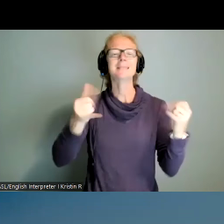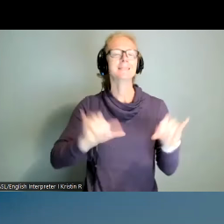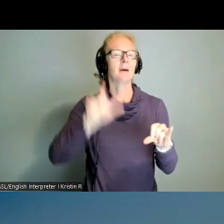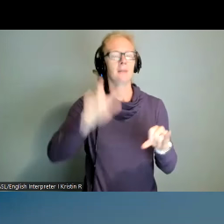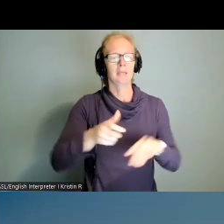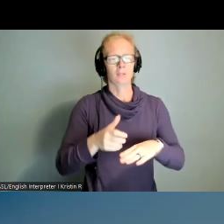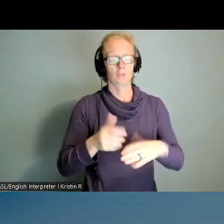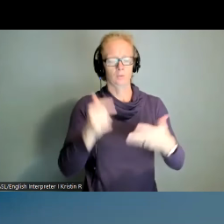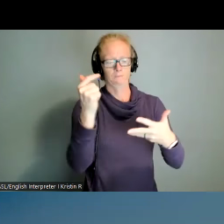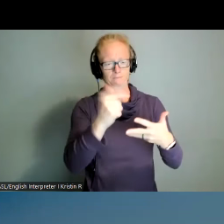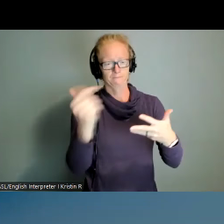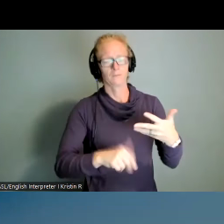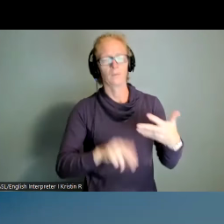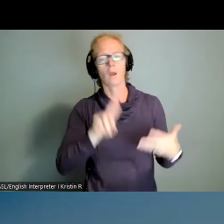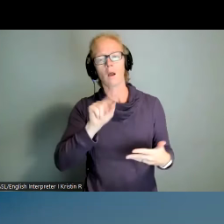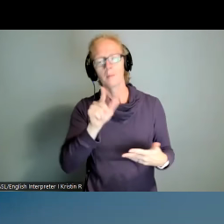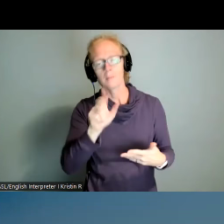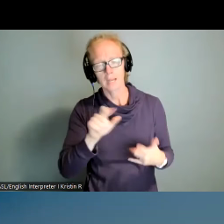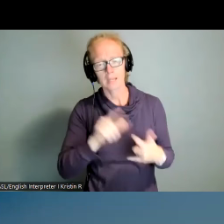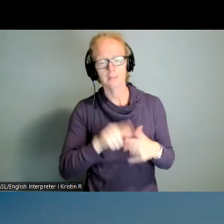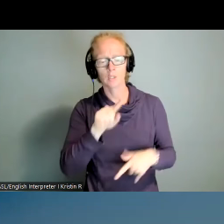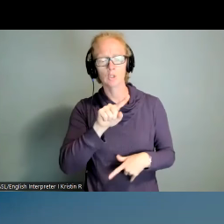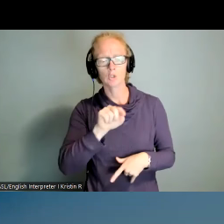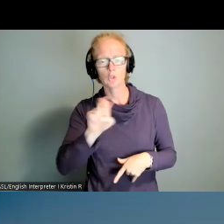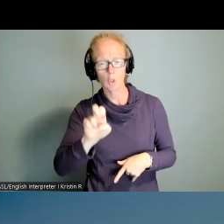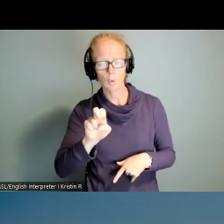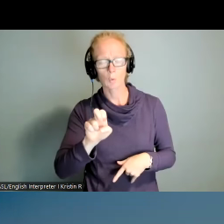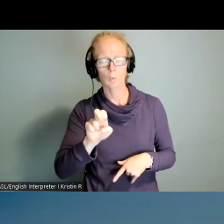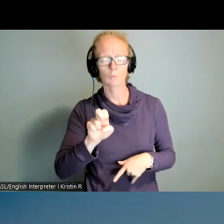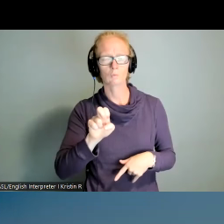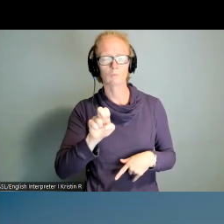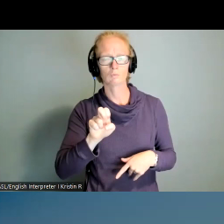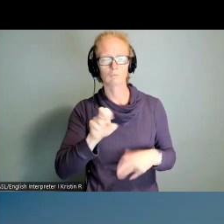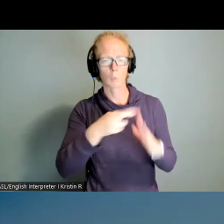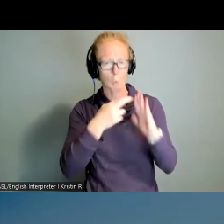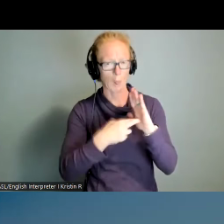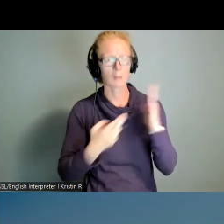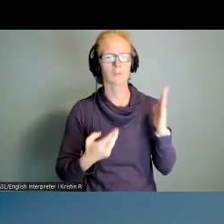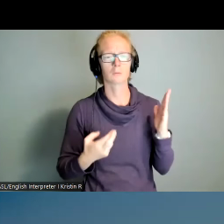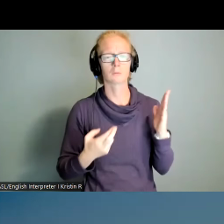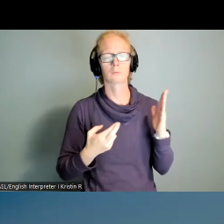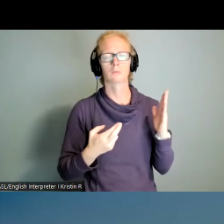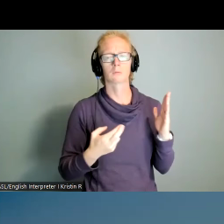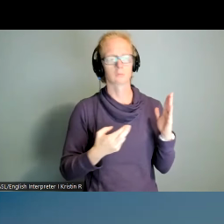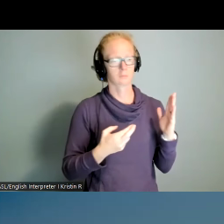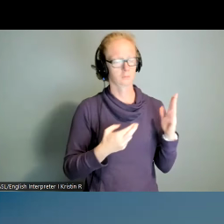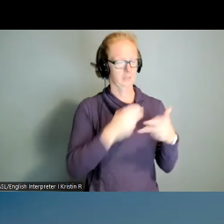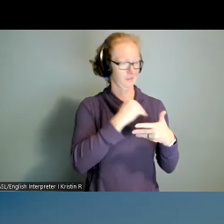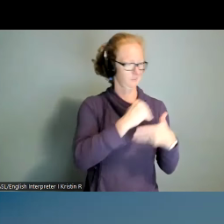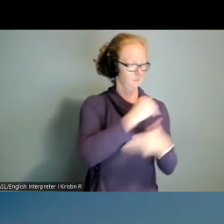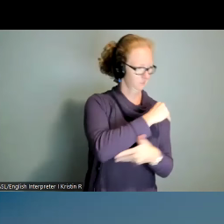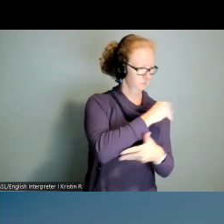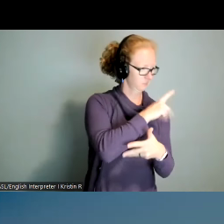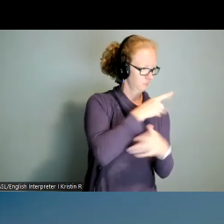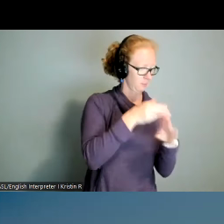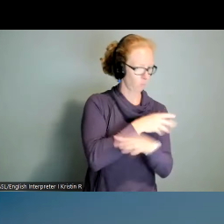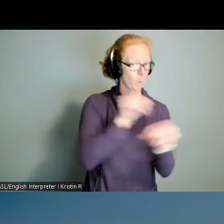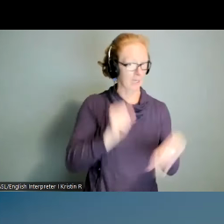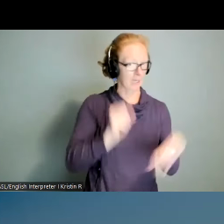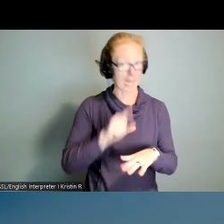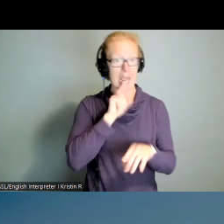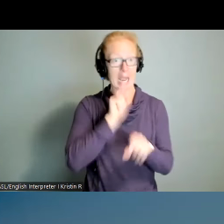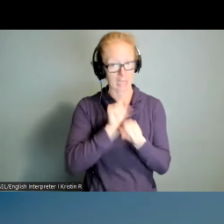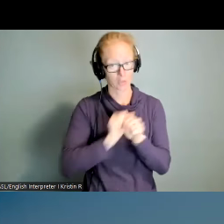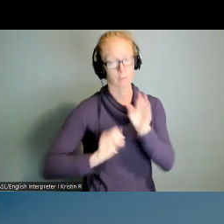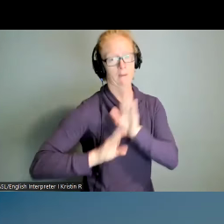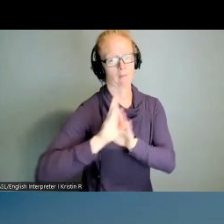steps such as updates to zoning regulations and the implementation of tools from our toolbox to become shovel ready for development. So this is